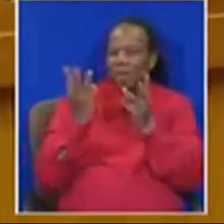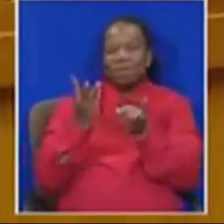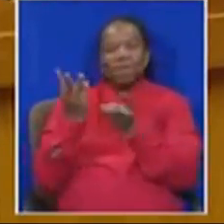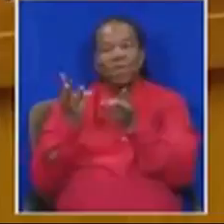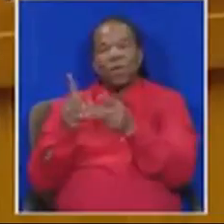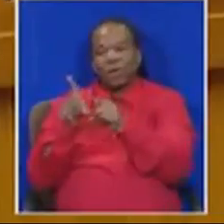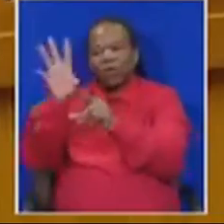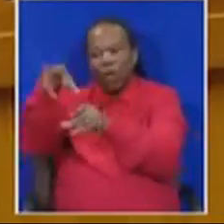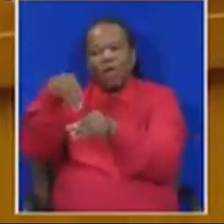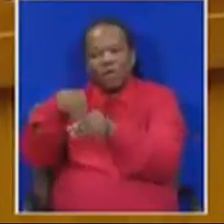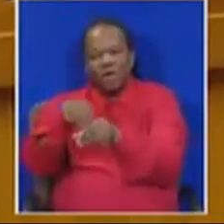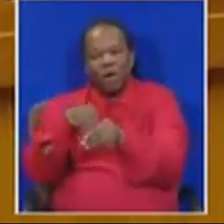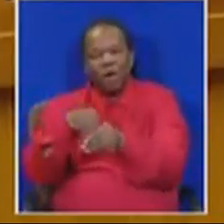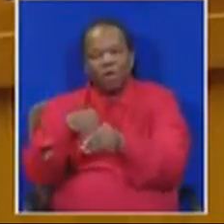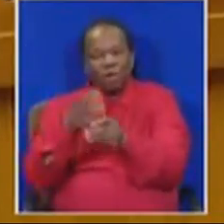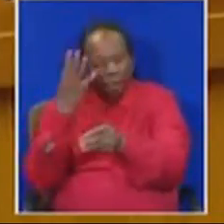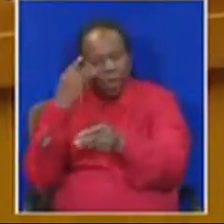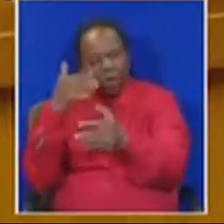to participate in them.